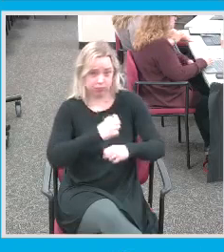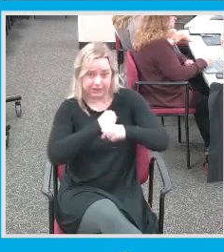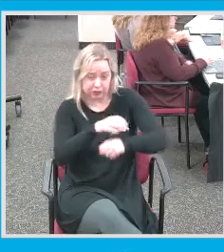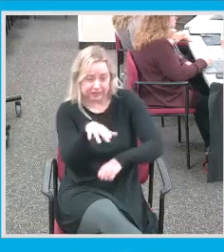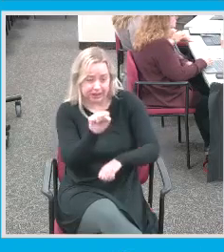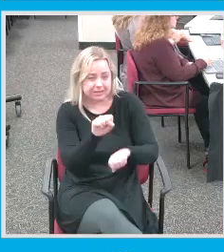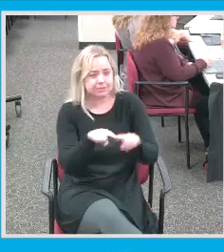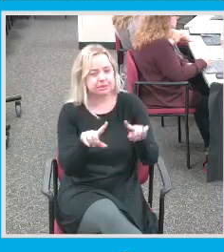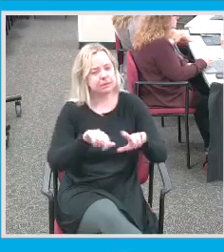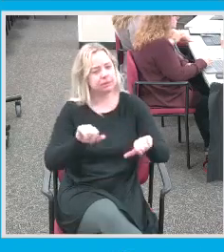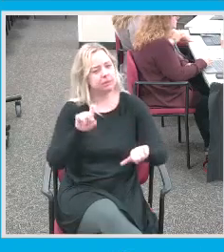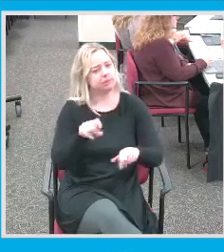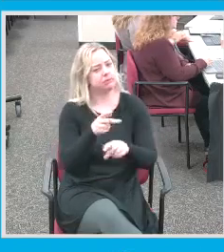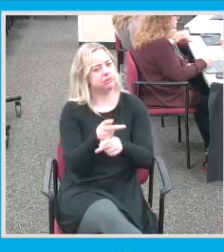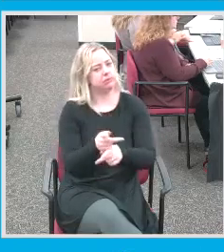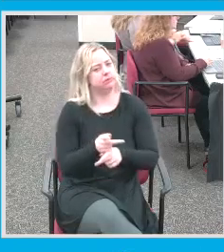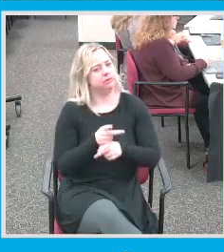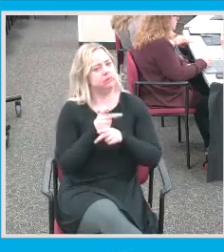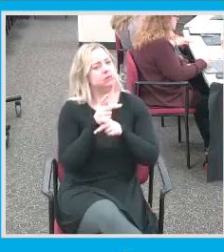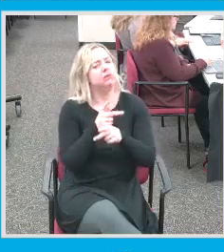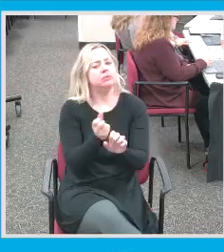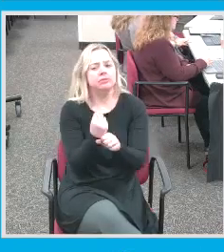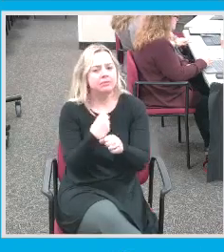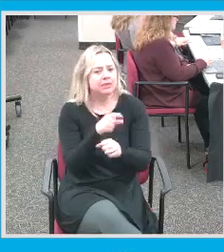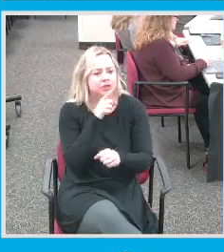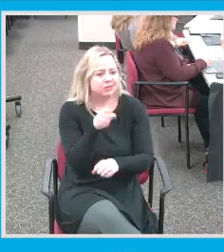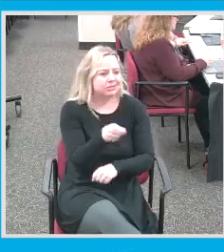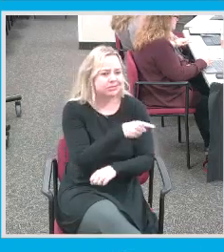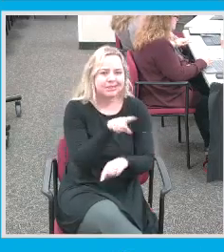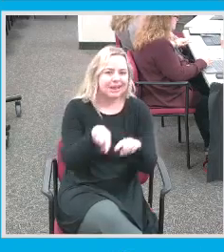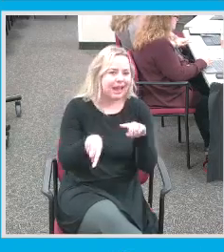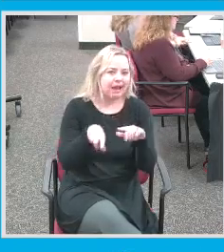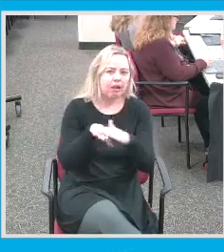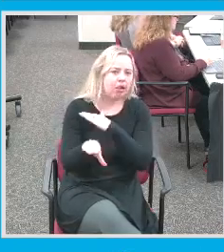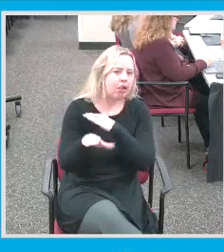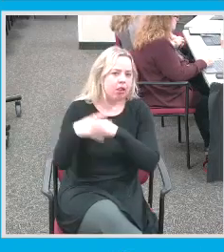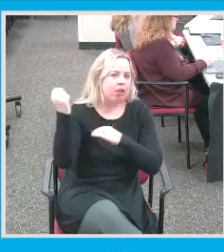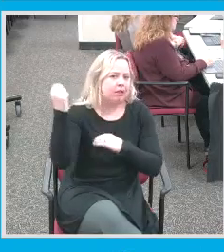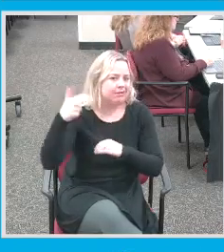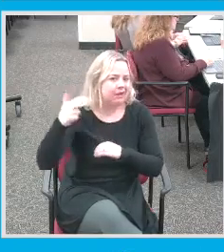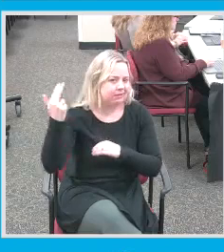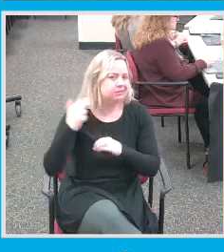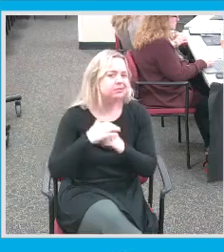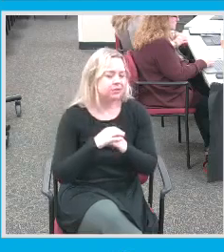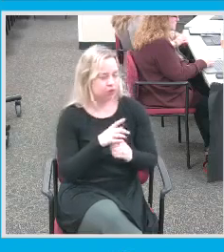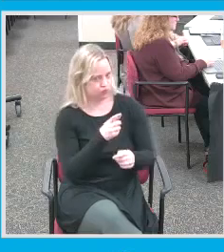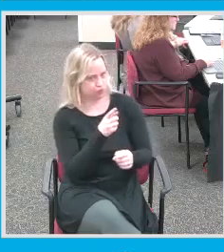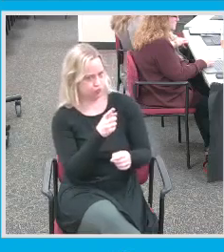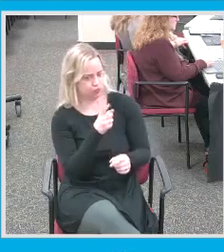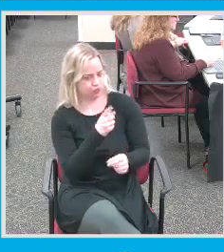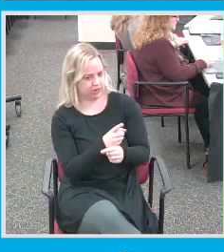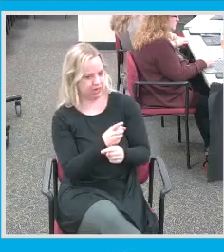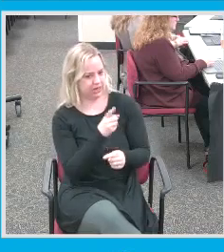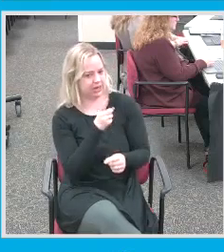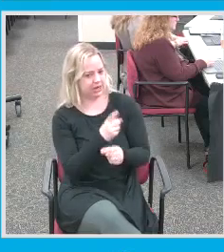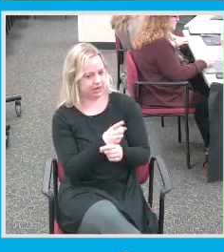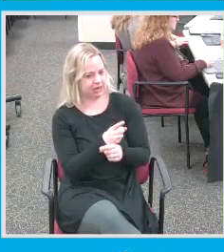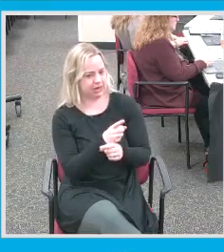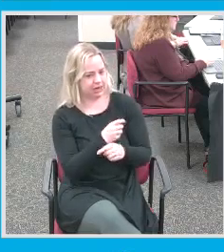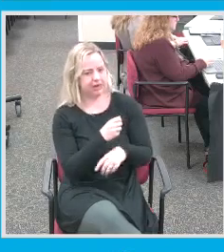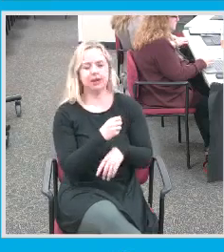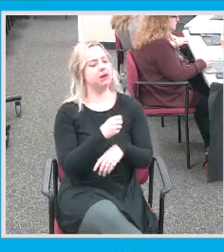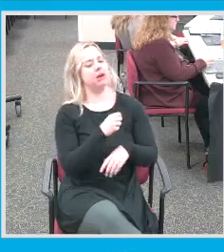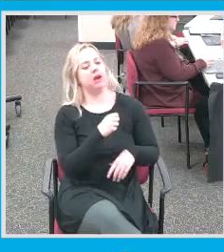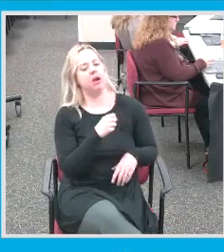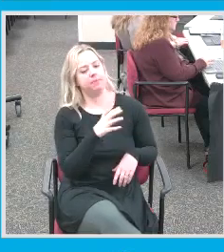those reasons, to prevent easy access for those who are in crisis. Absolutely. I appreciate it. Yeah, and that's the thing. It's like you might do